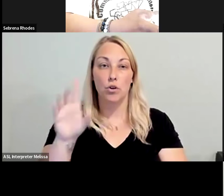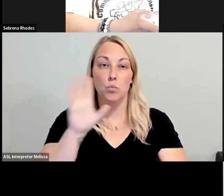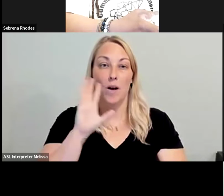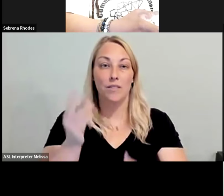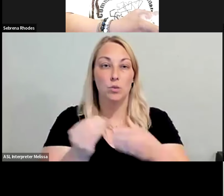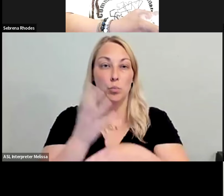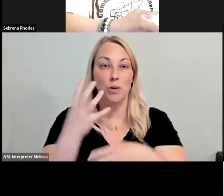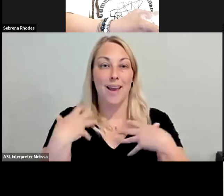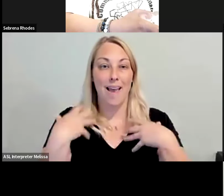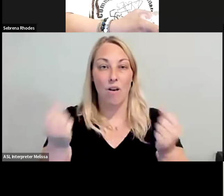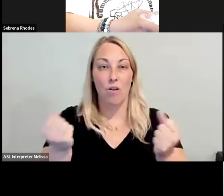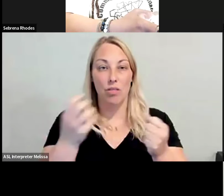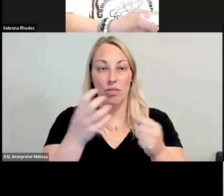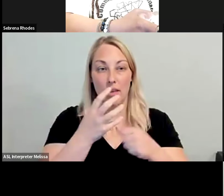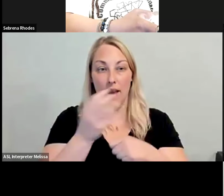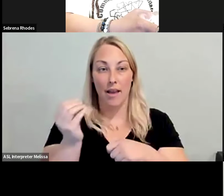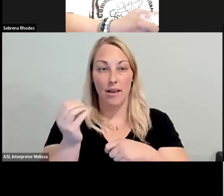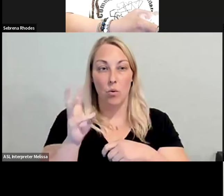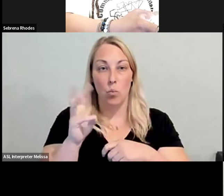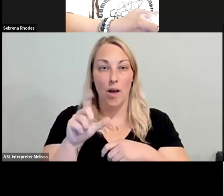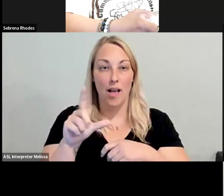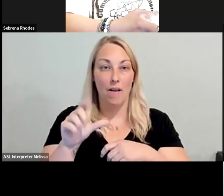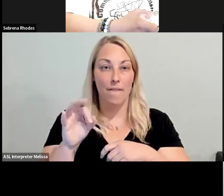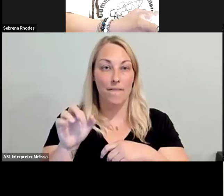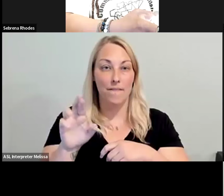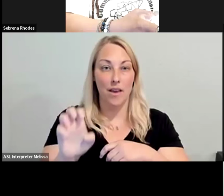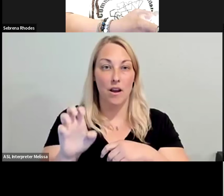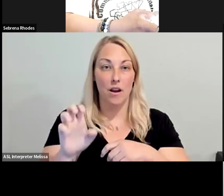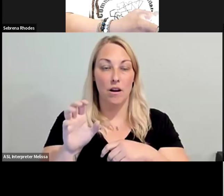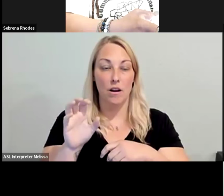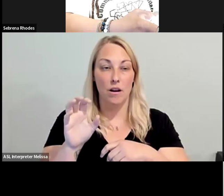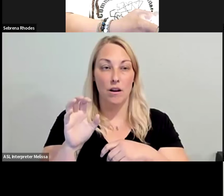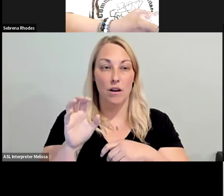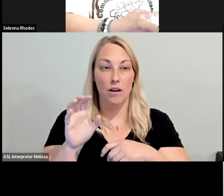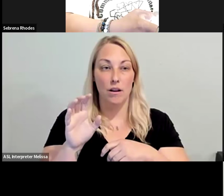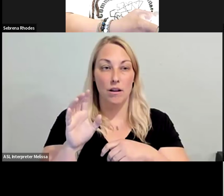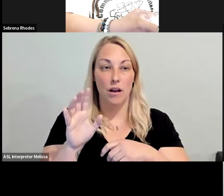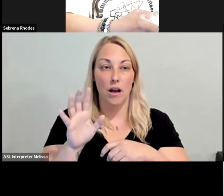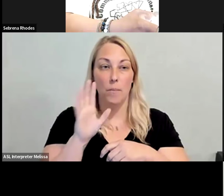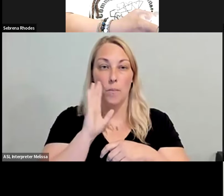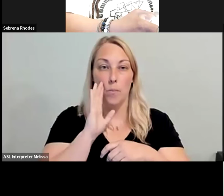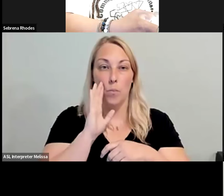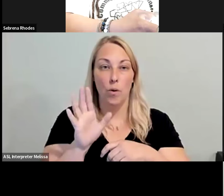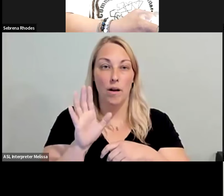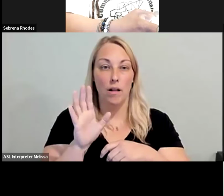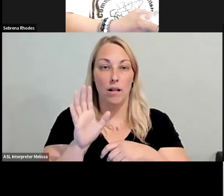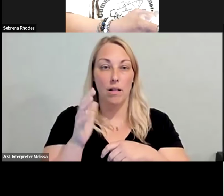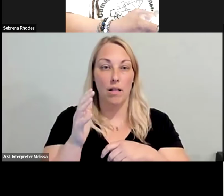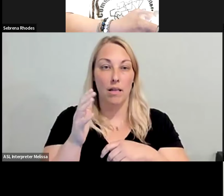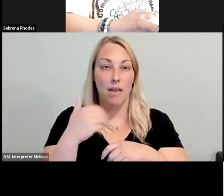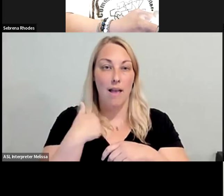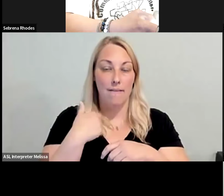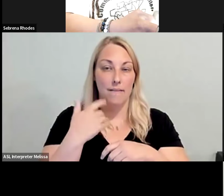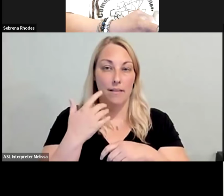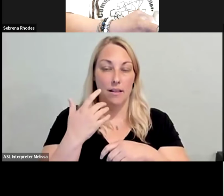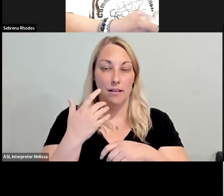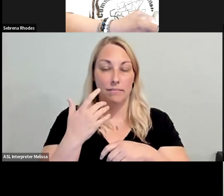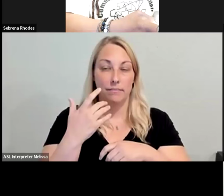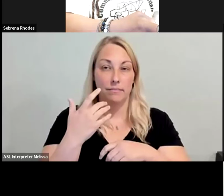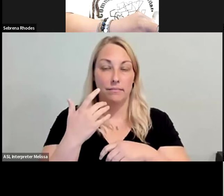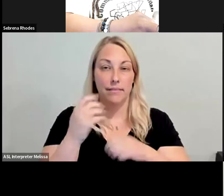to 2 at Starburst Plaza, where agencies will be tabling. This was Commissioner